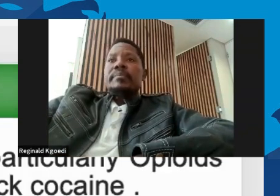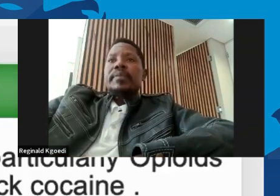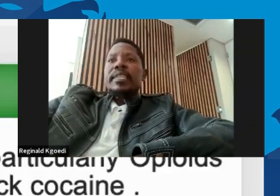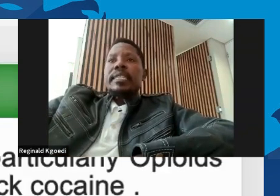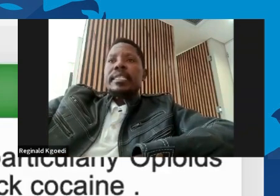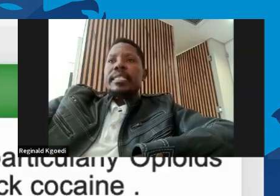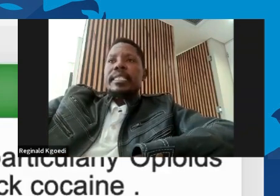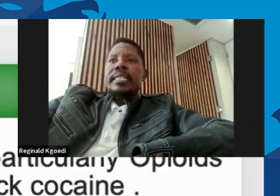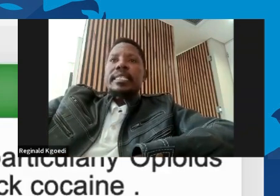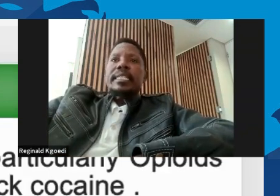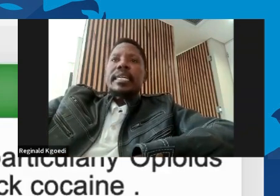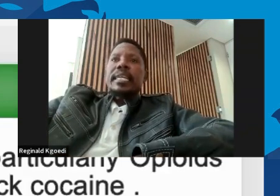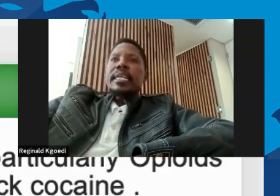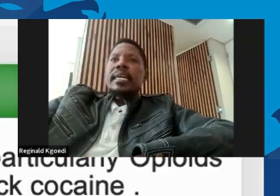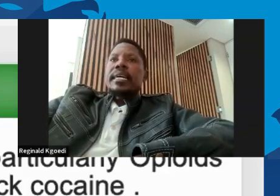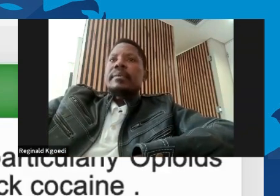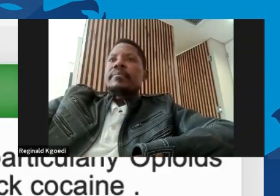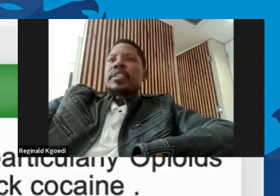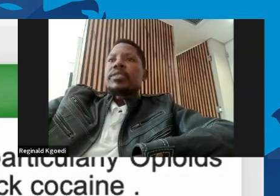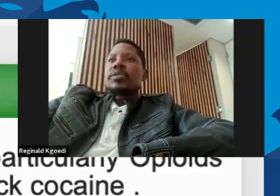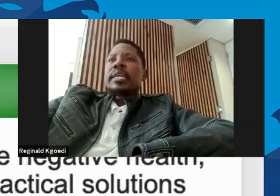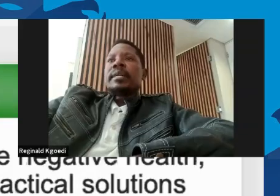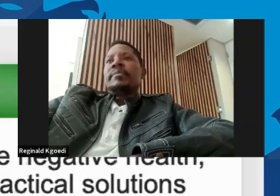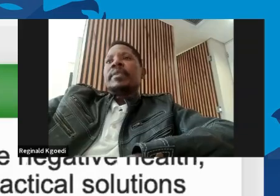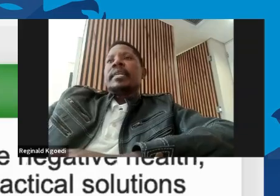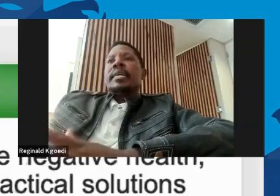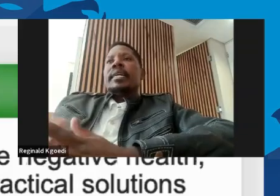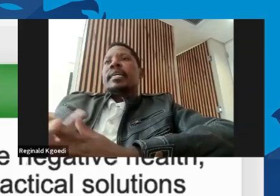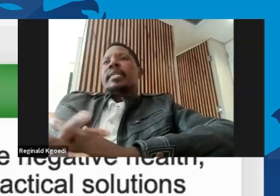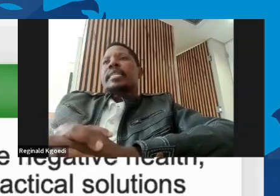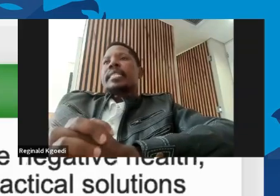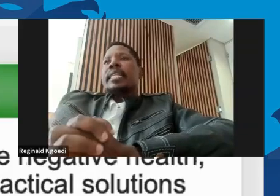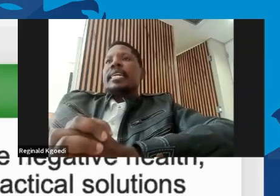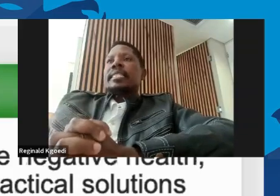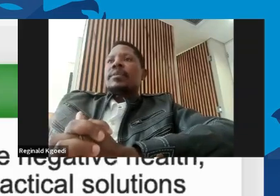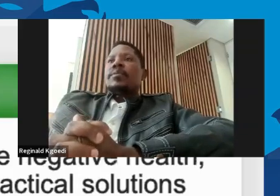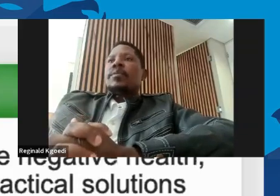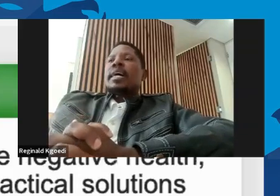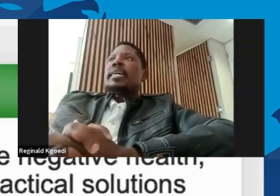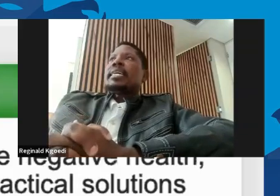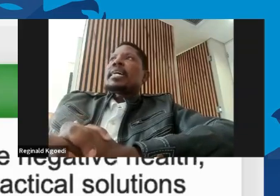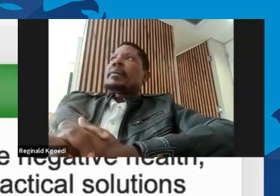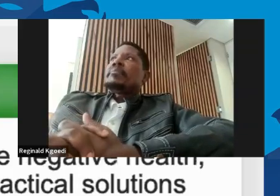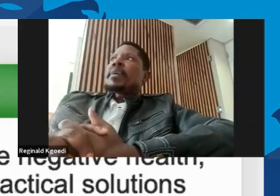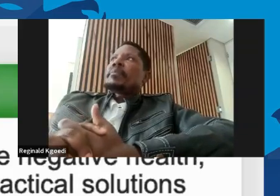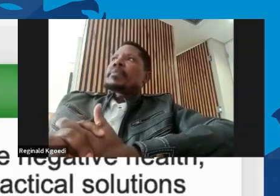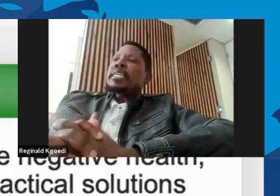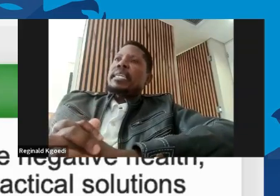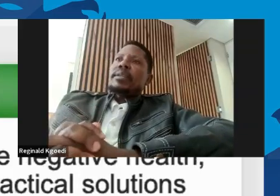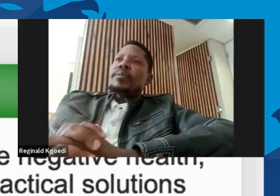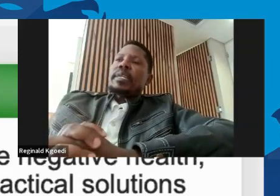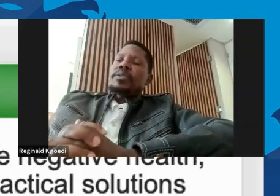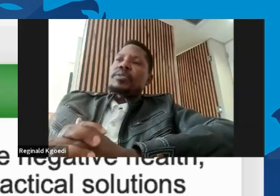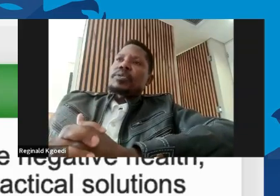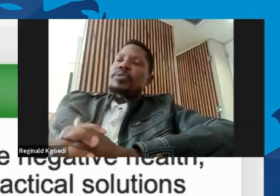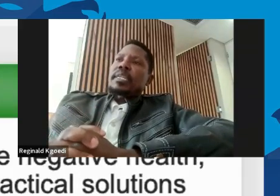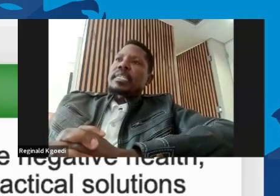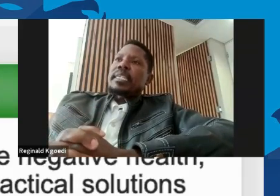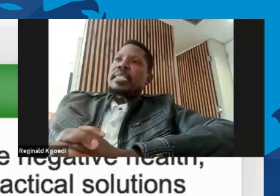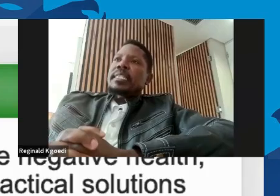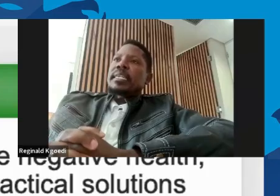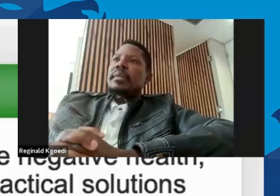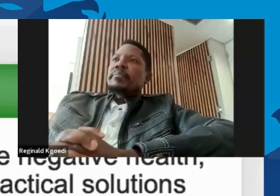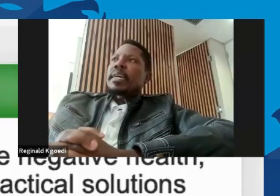the international donor. Next slide. Why I'm saying we need also